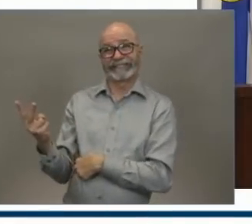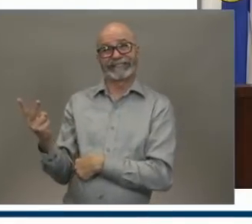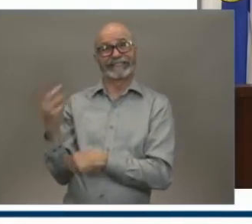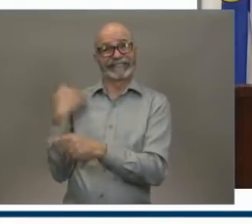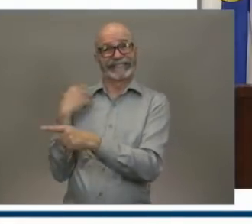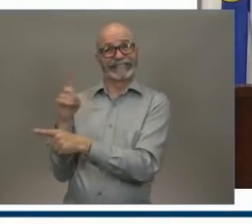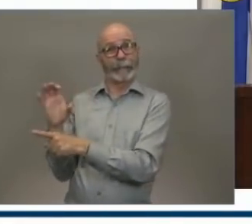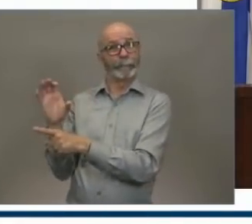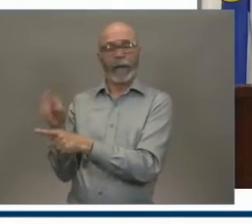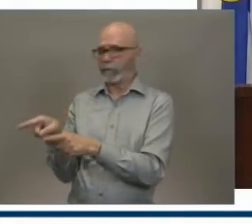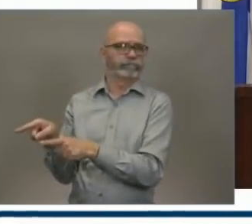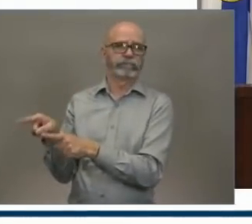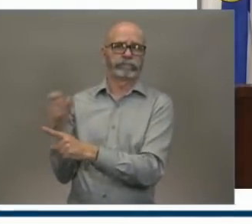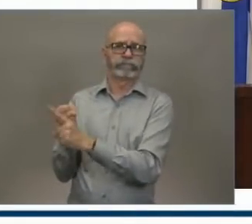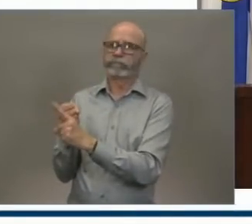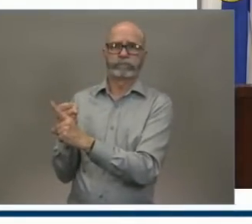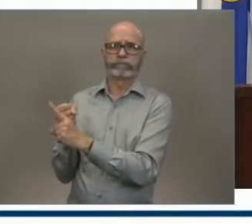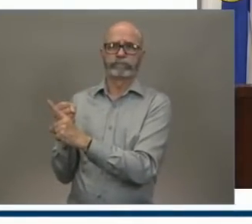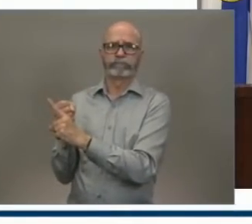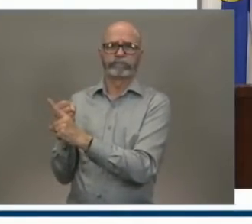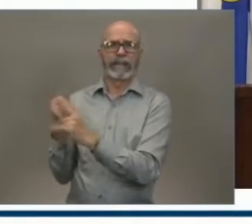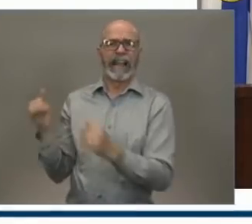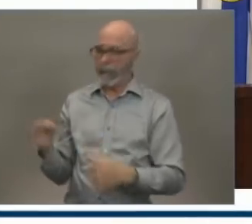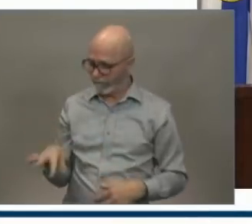identified now towards the end of January.